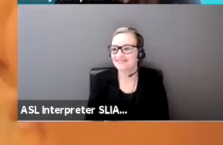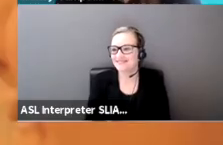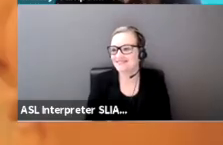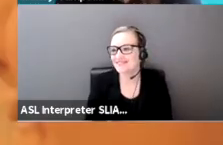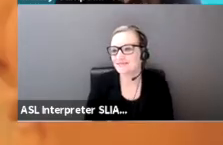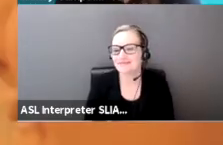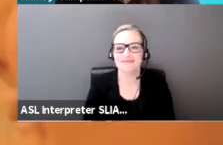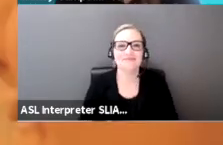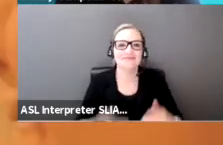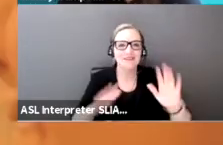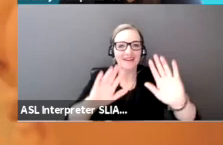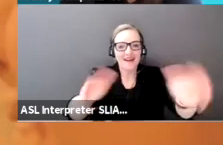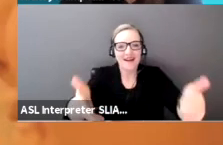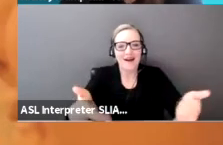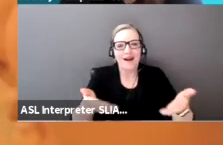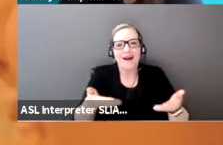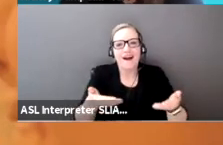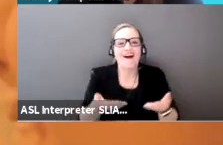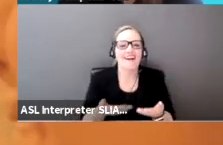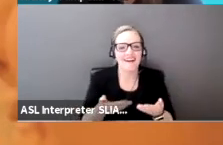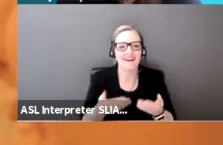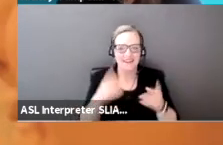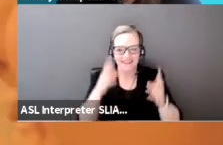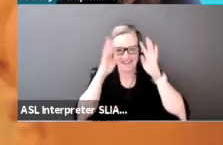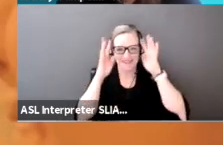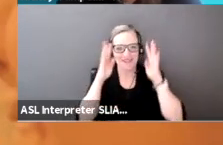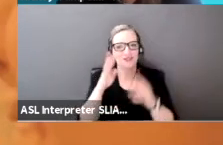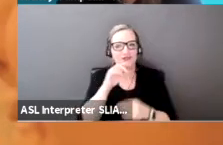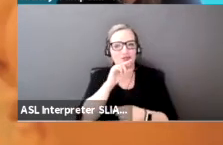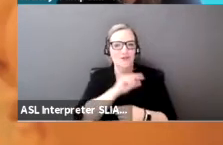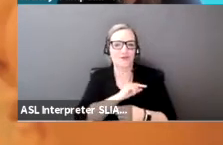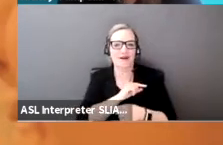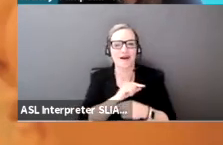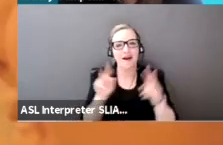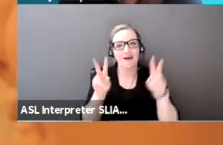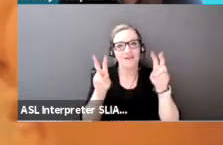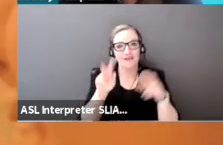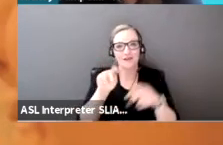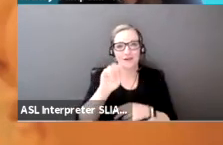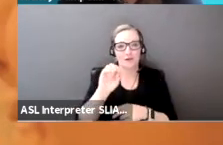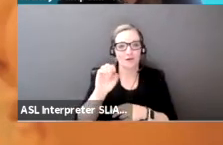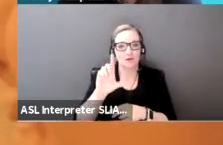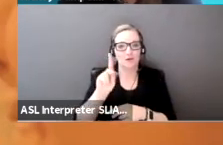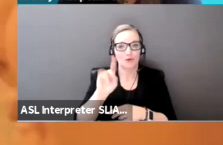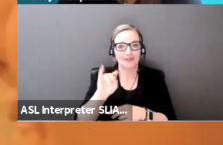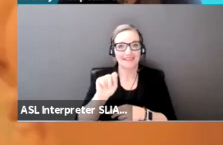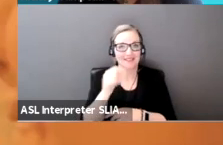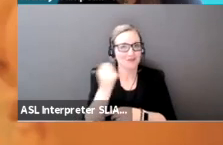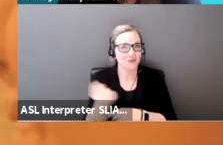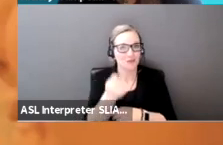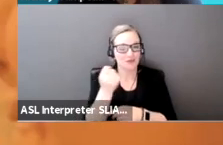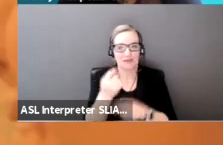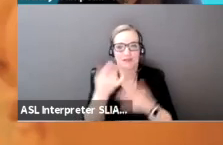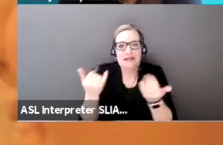So welcome everybody. Welcome to Innovation Guelph Presents Toolkit Tuesday. Today's session is all about intellectual